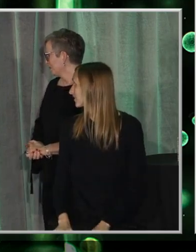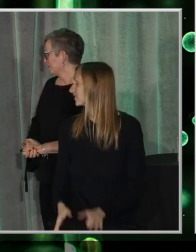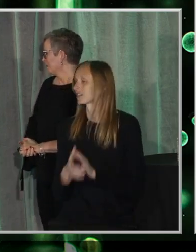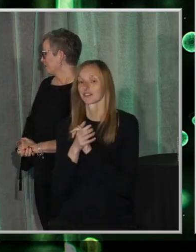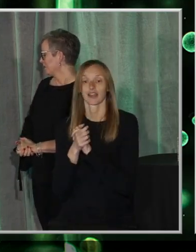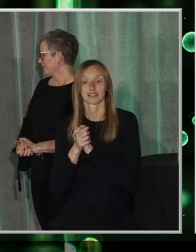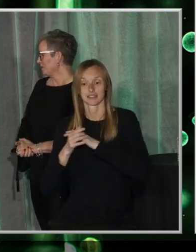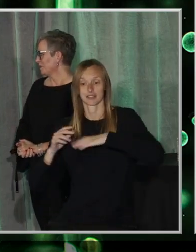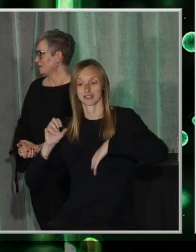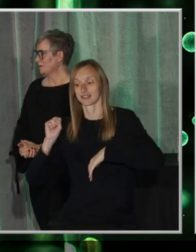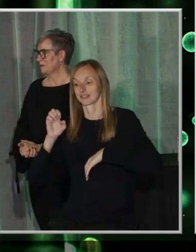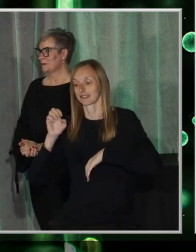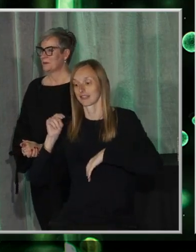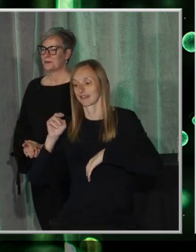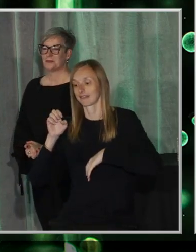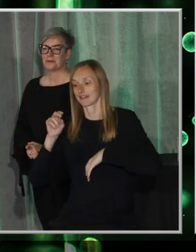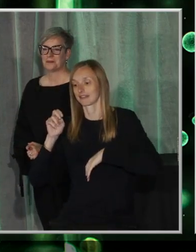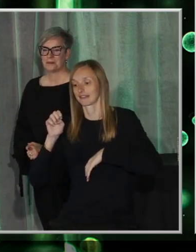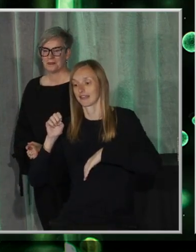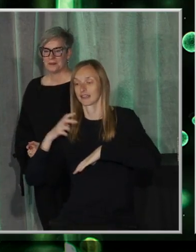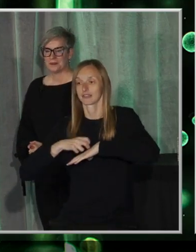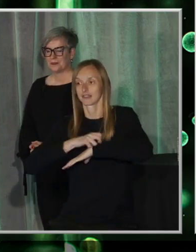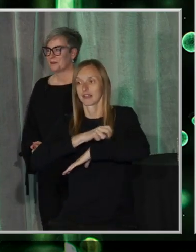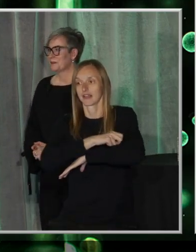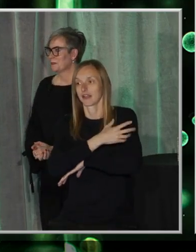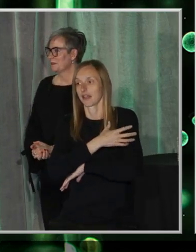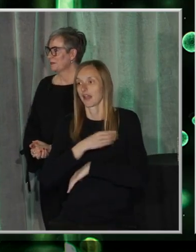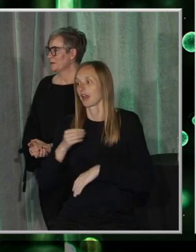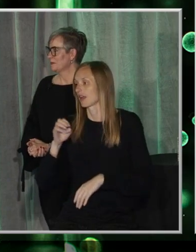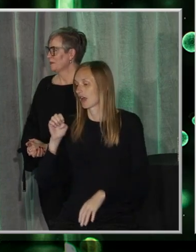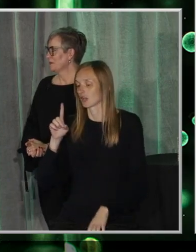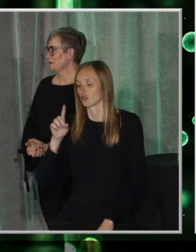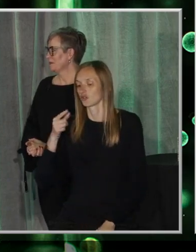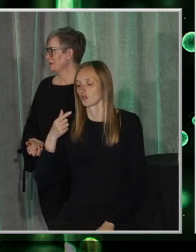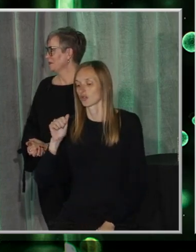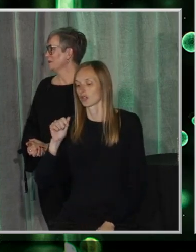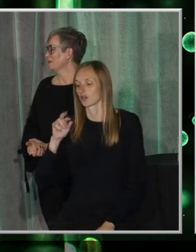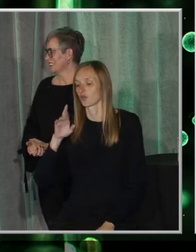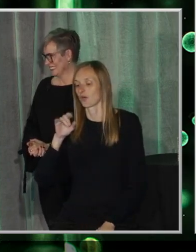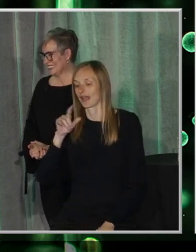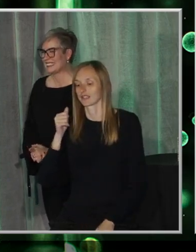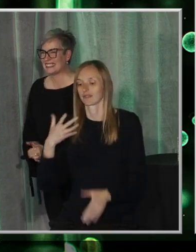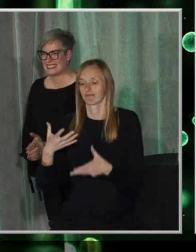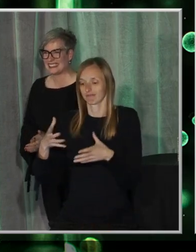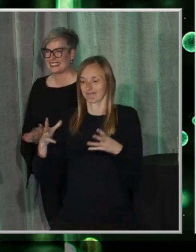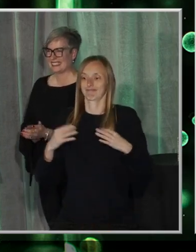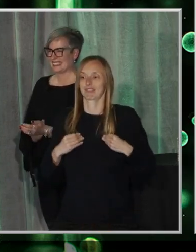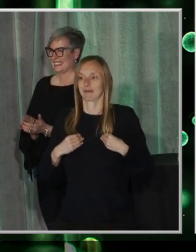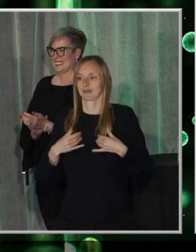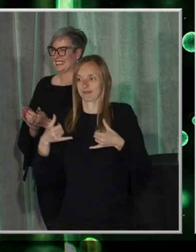Congratulations, Senene and Abdul Gareza, who is here to accept the award. Thank you so much.